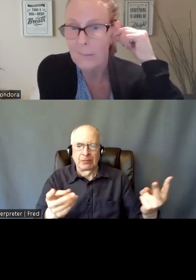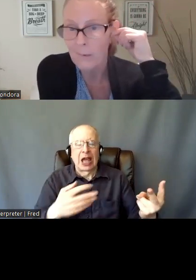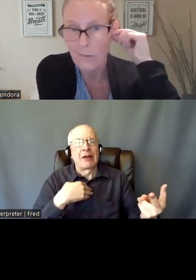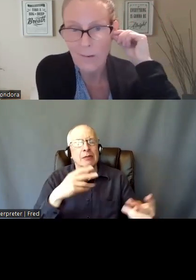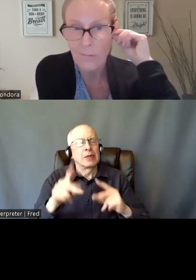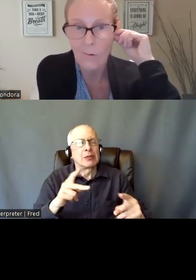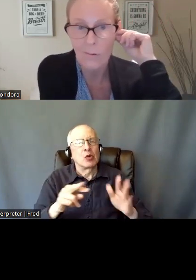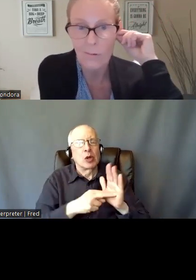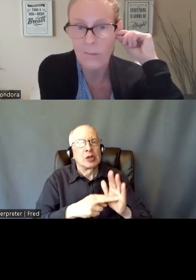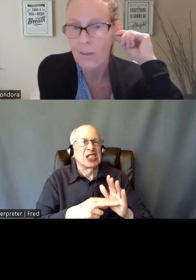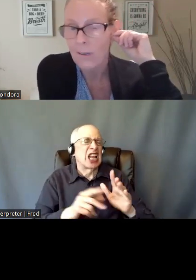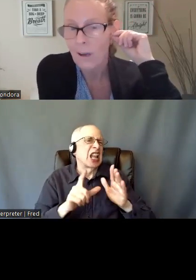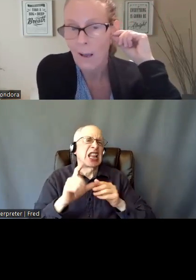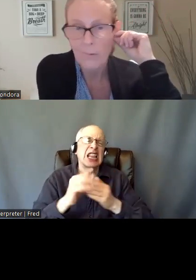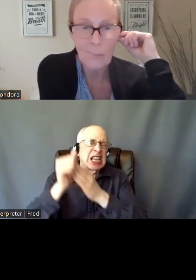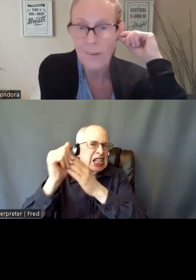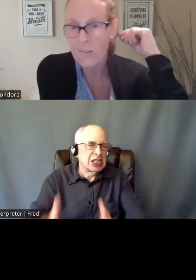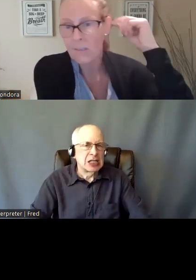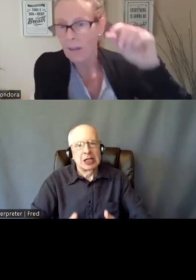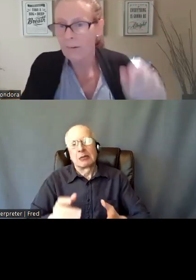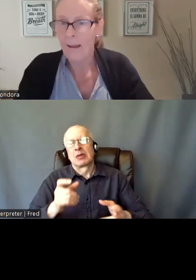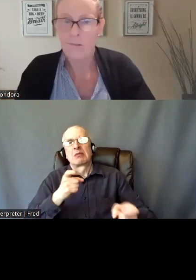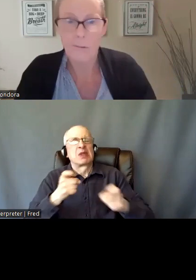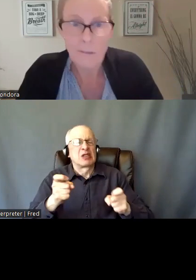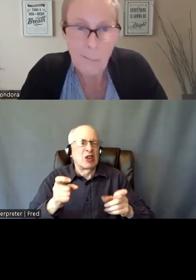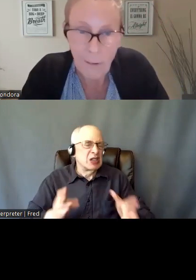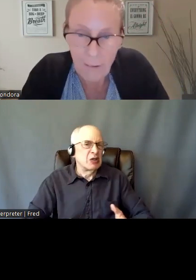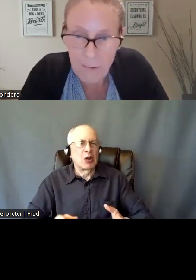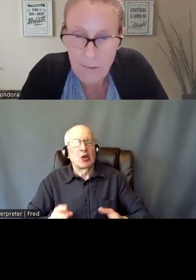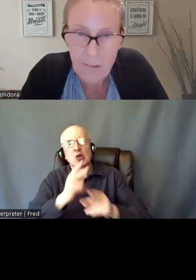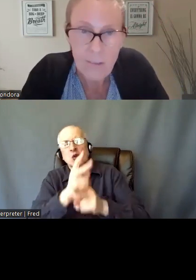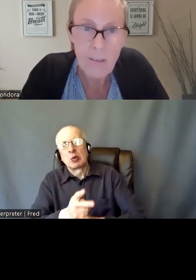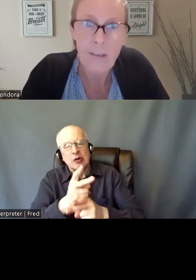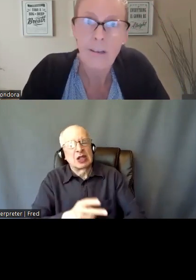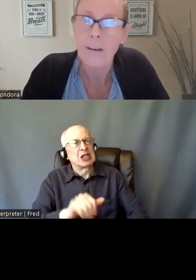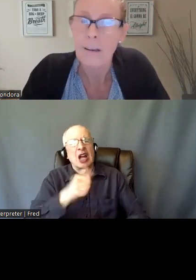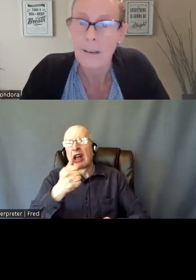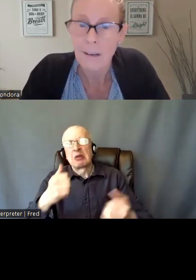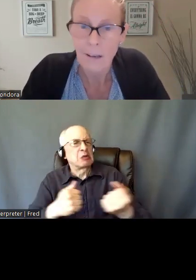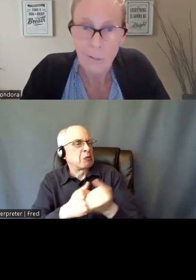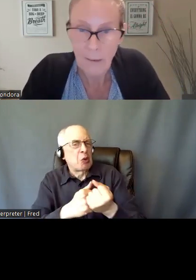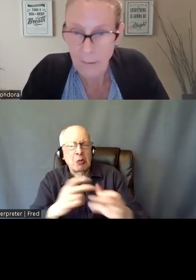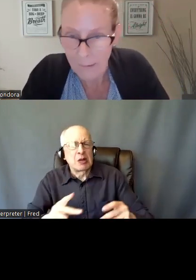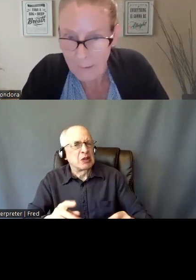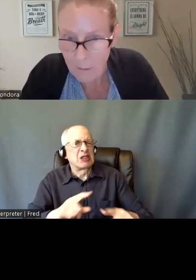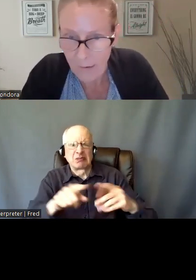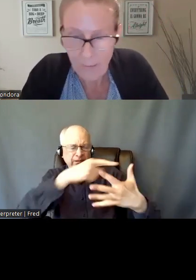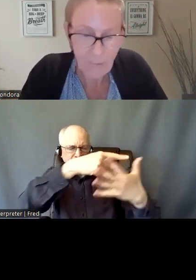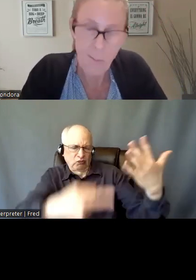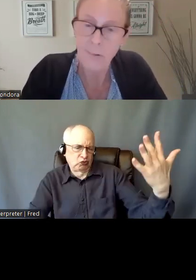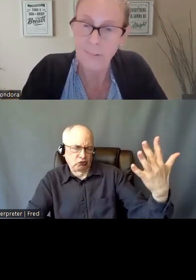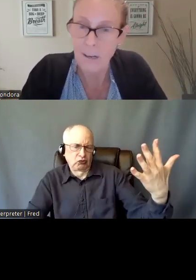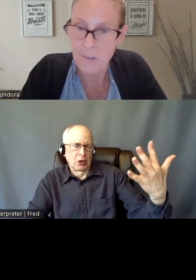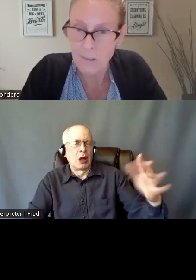leadership, administration roles, supervision, other natural supporters. Okay, great. Great,